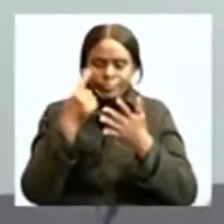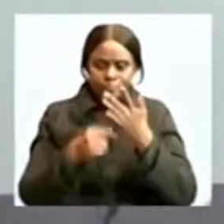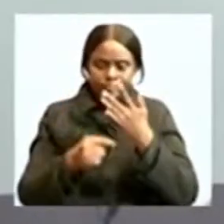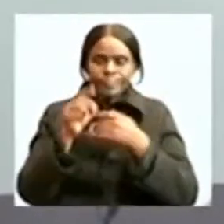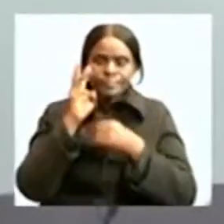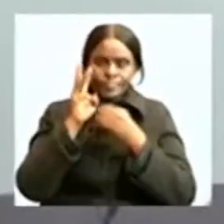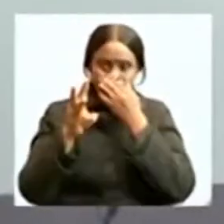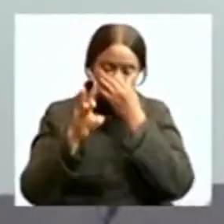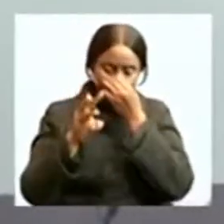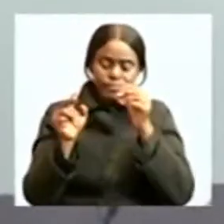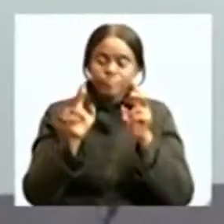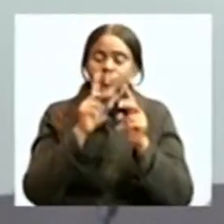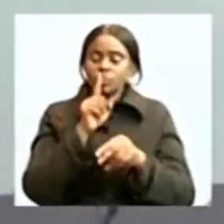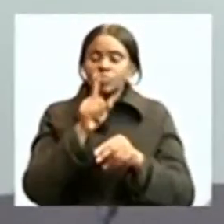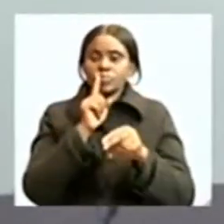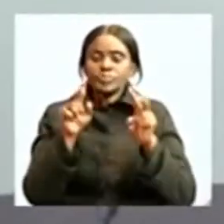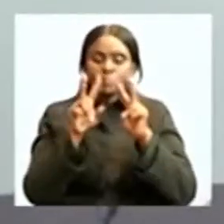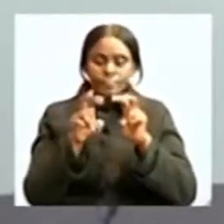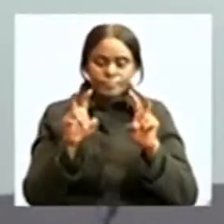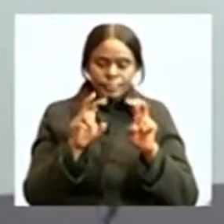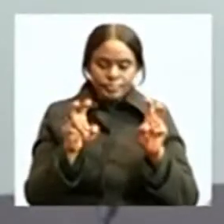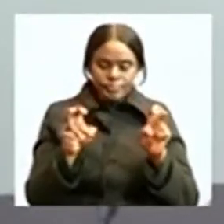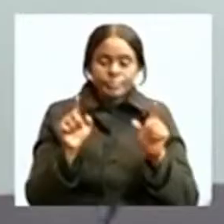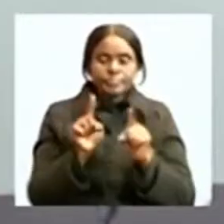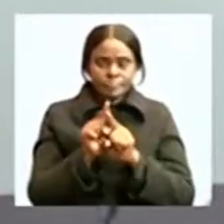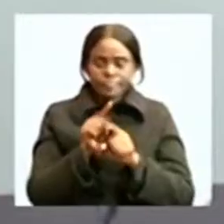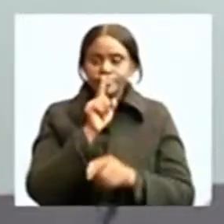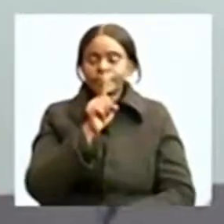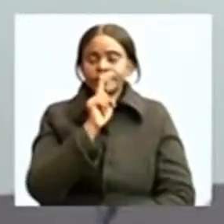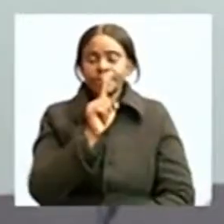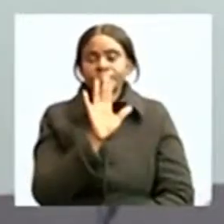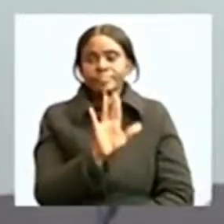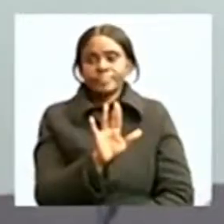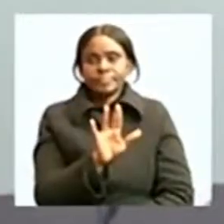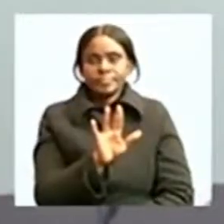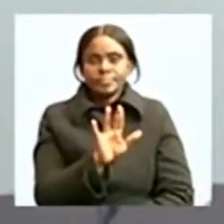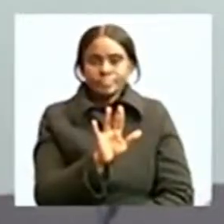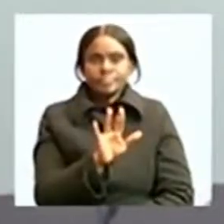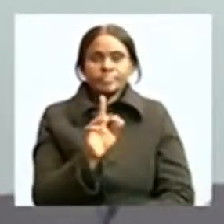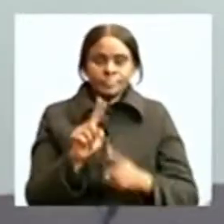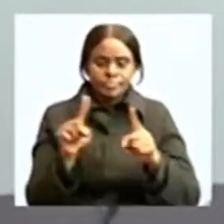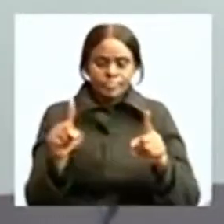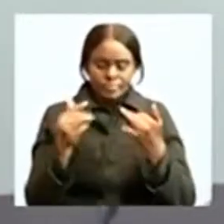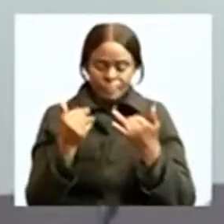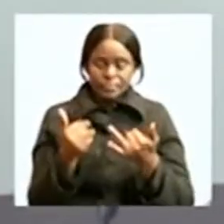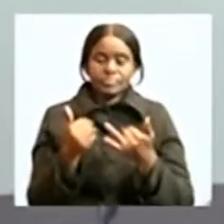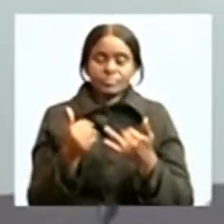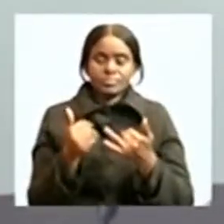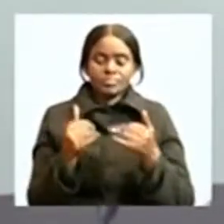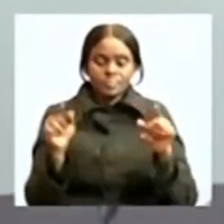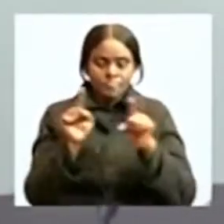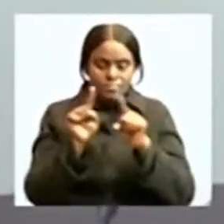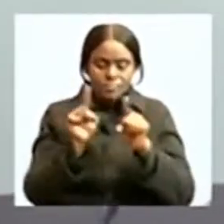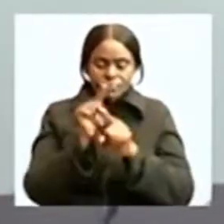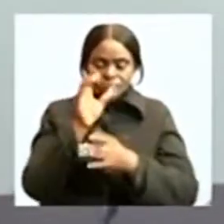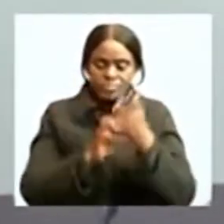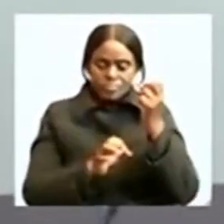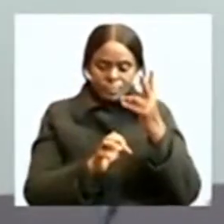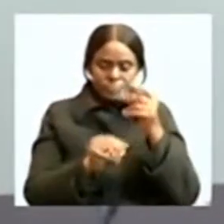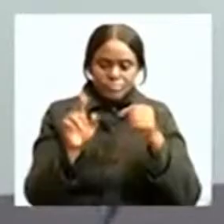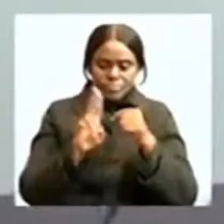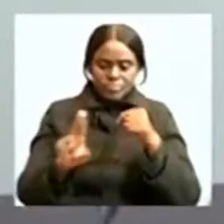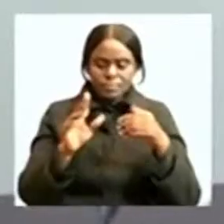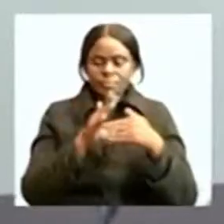is verifiable and factual. However, the same Cap 12 can be